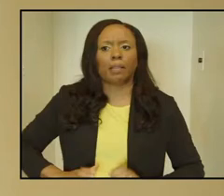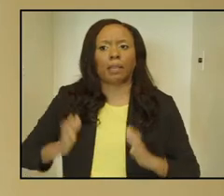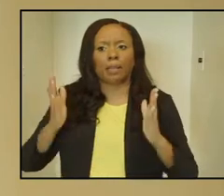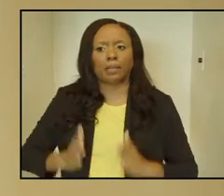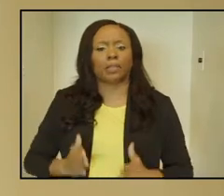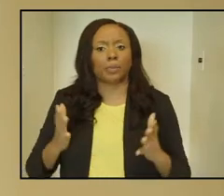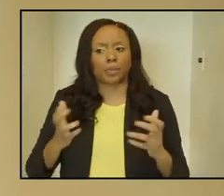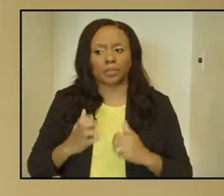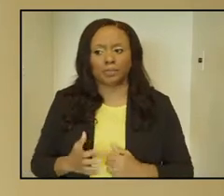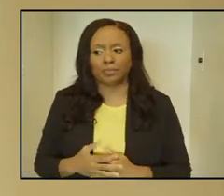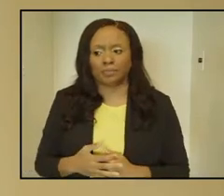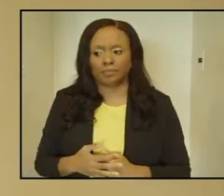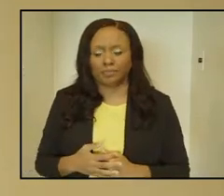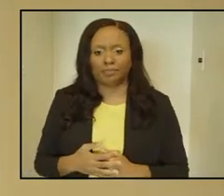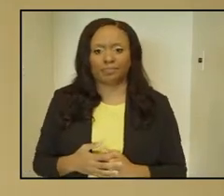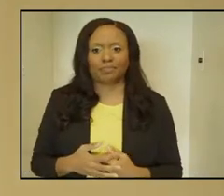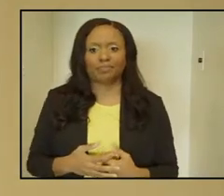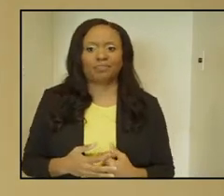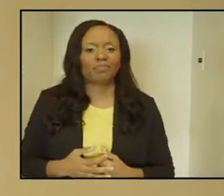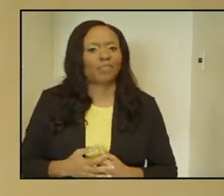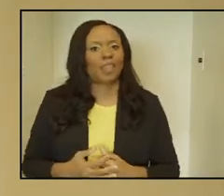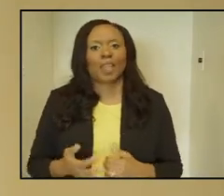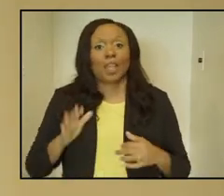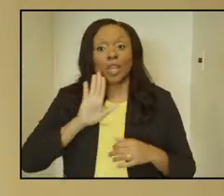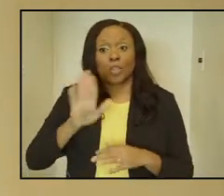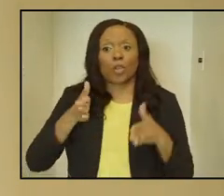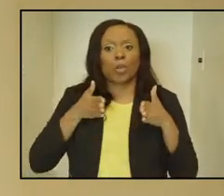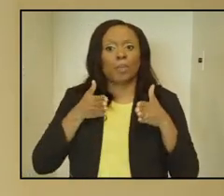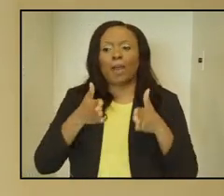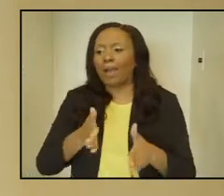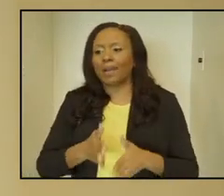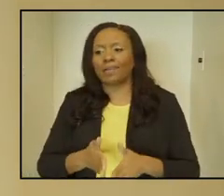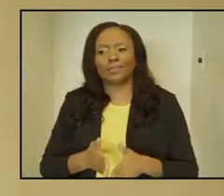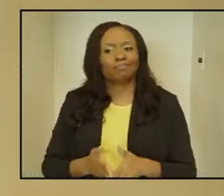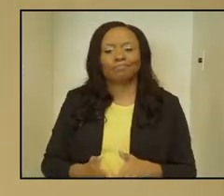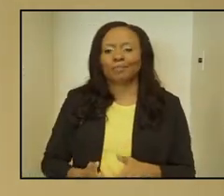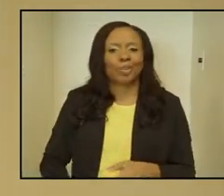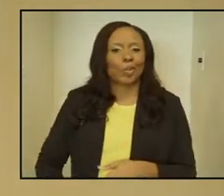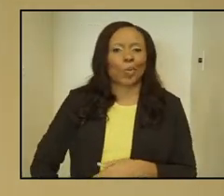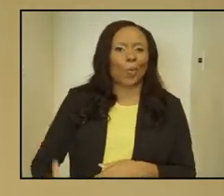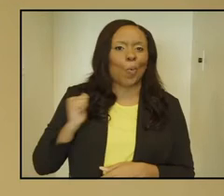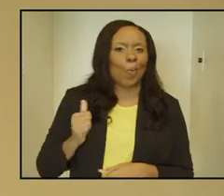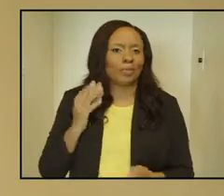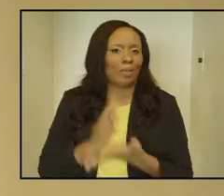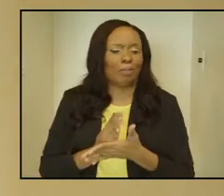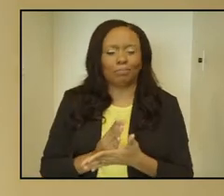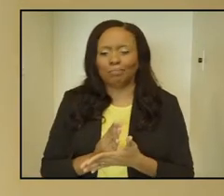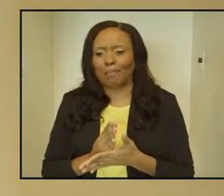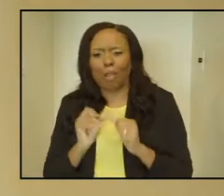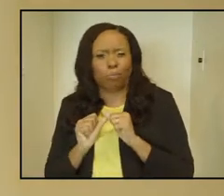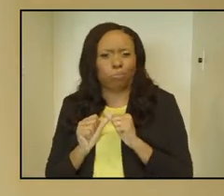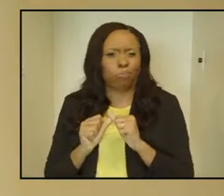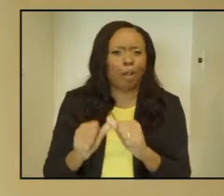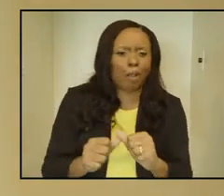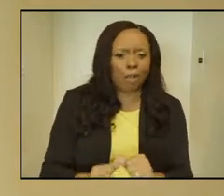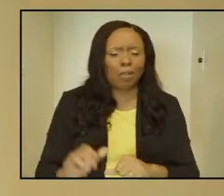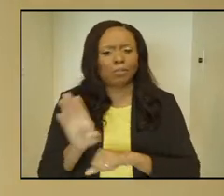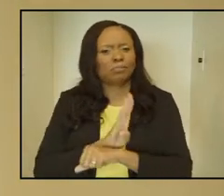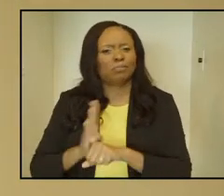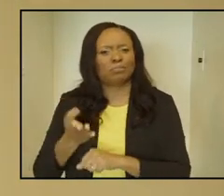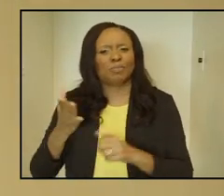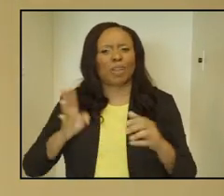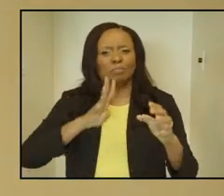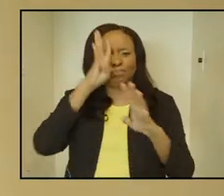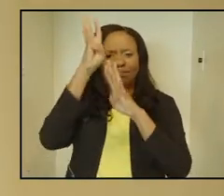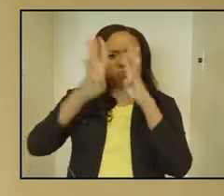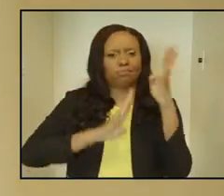closing, you're on an unstoppable path. As Barbados continues to embed new technologies, new operating models,